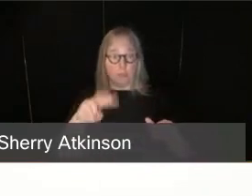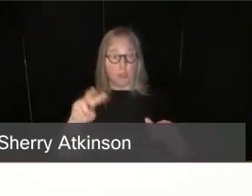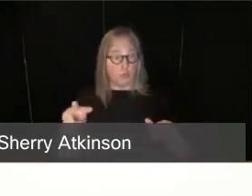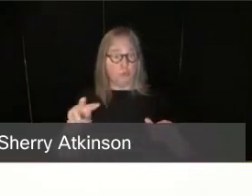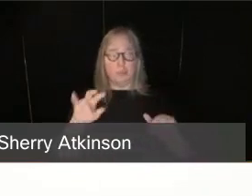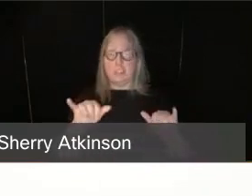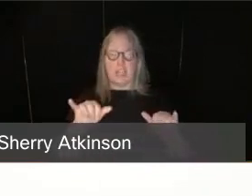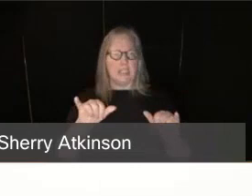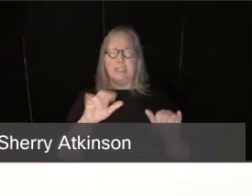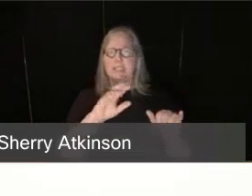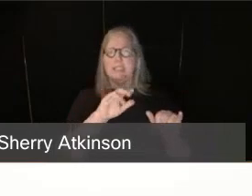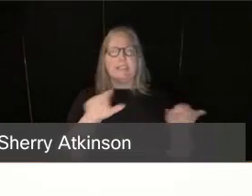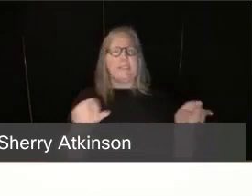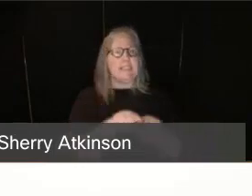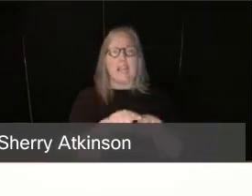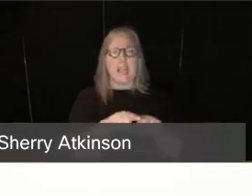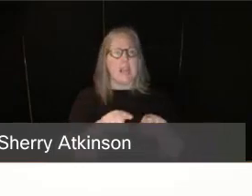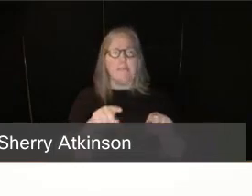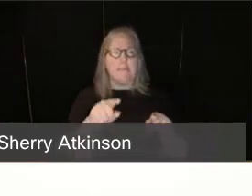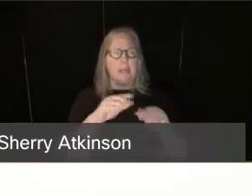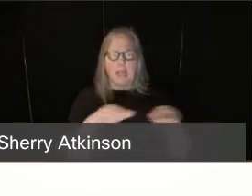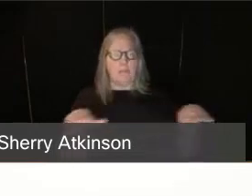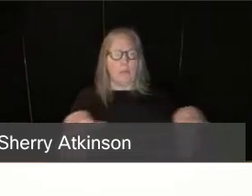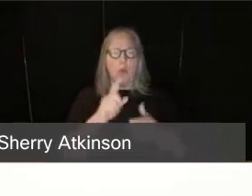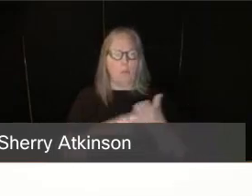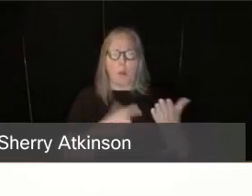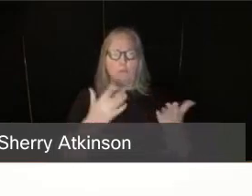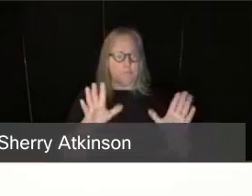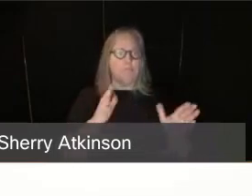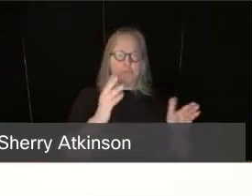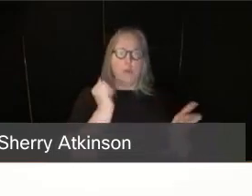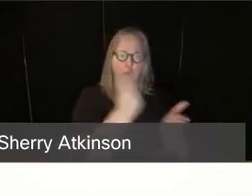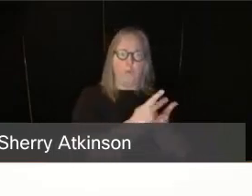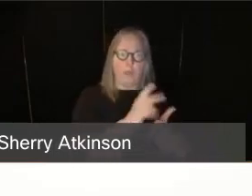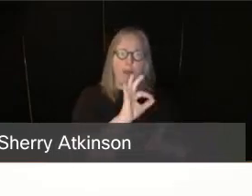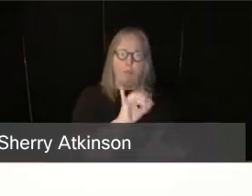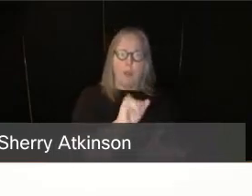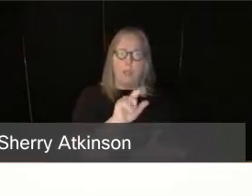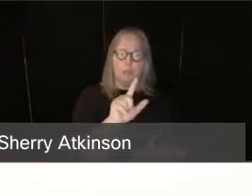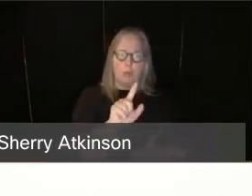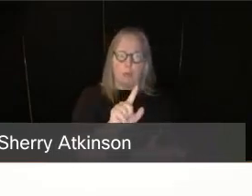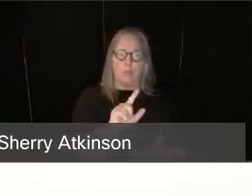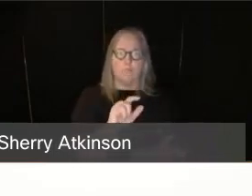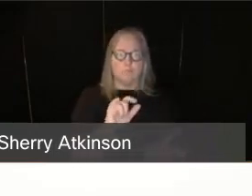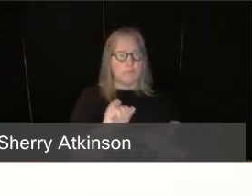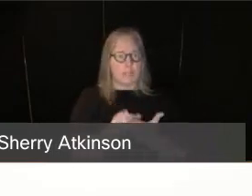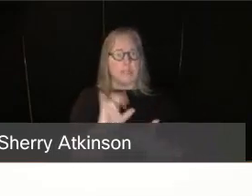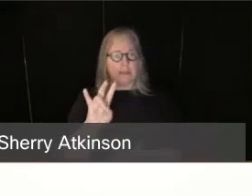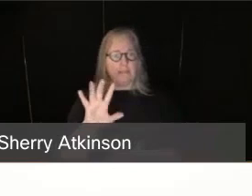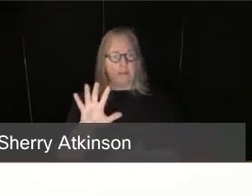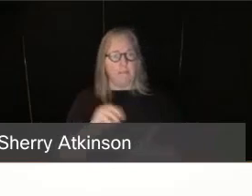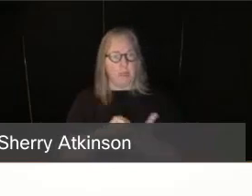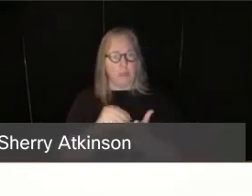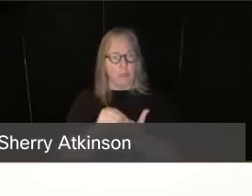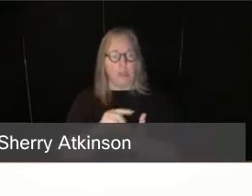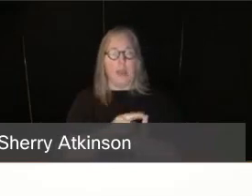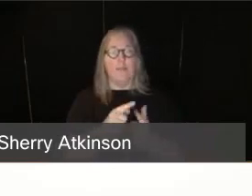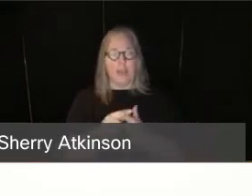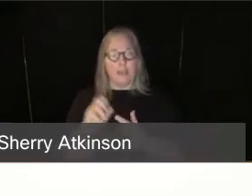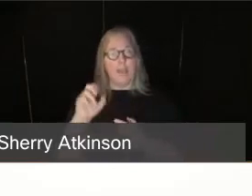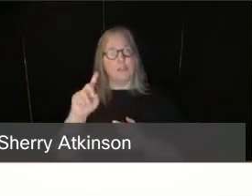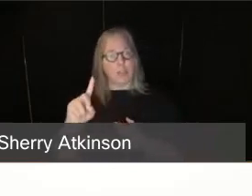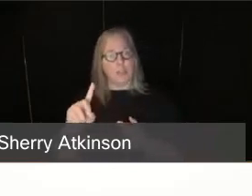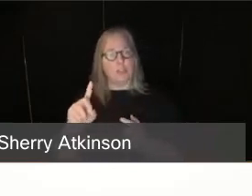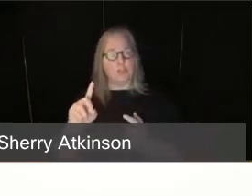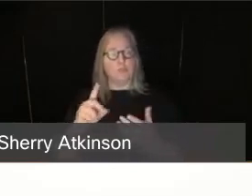same level as what was approved in FY21, which was $75 million, then the education projects would account